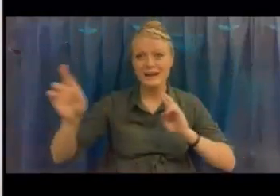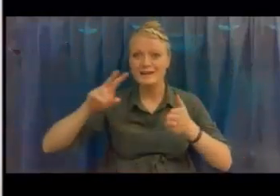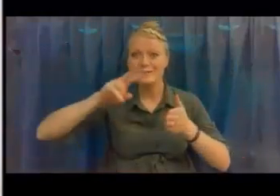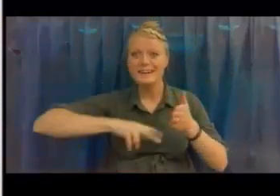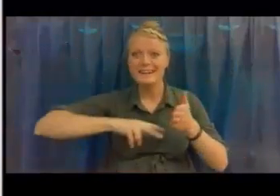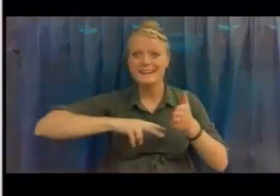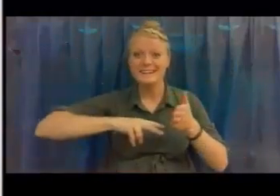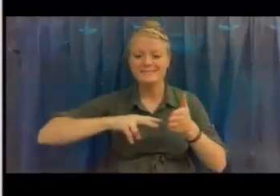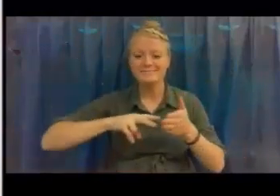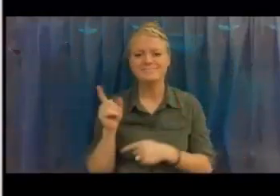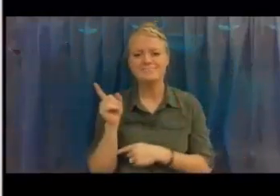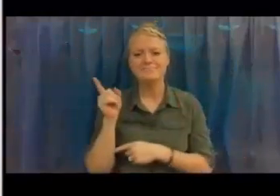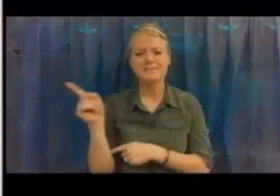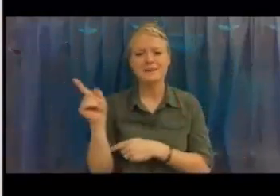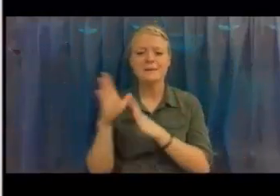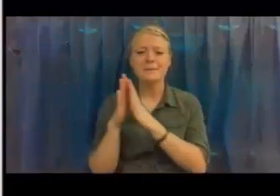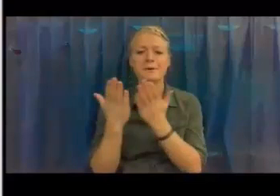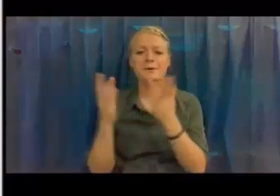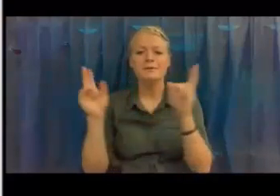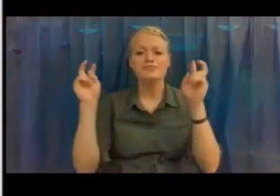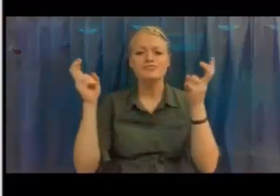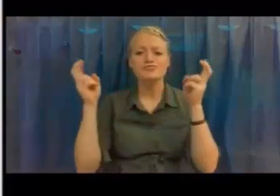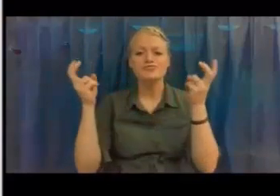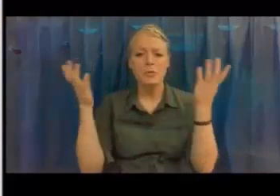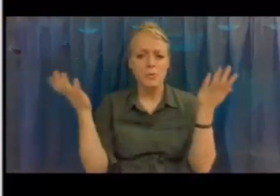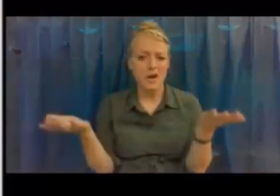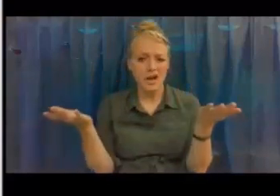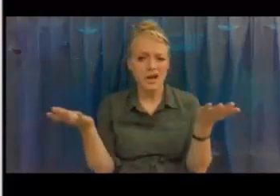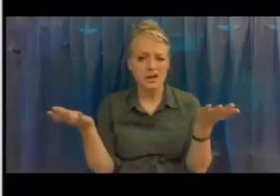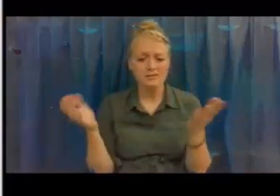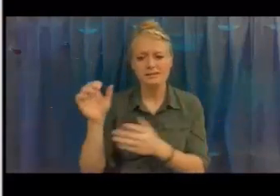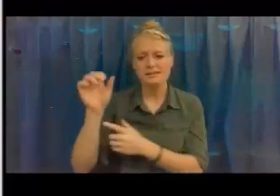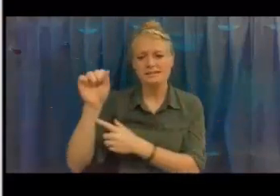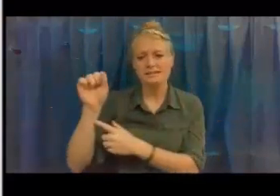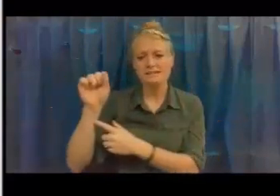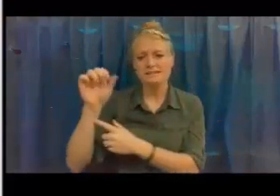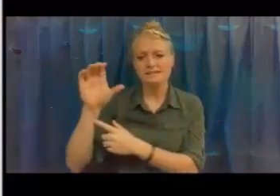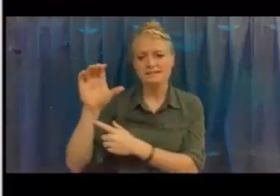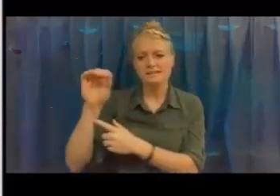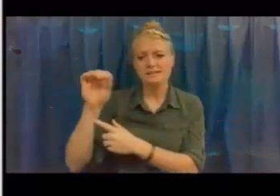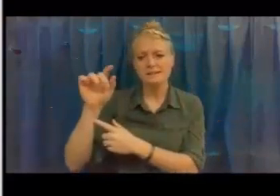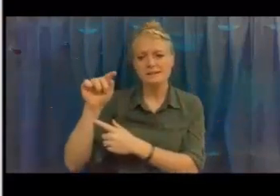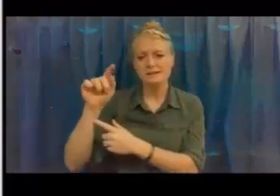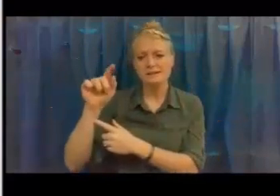Hello! Are you ready to read? This book is called